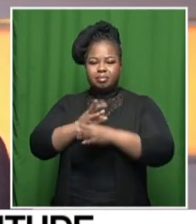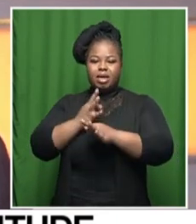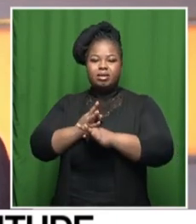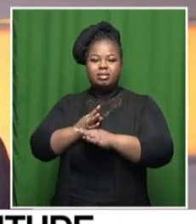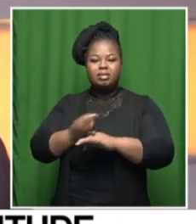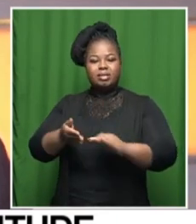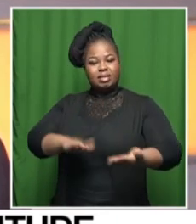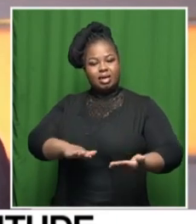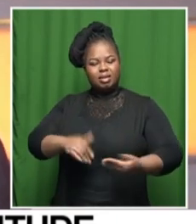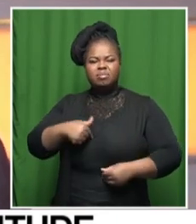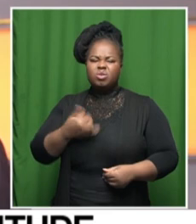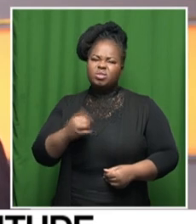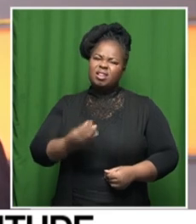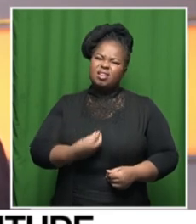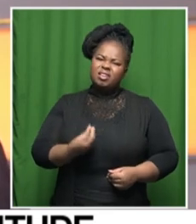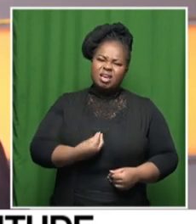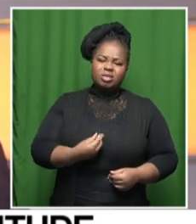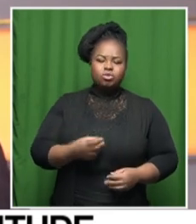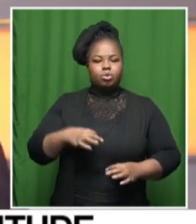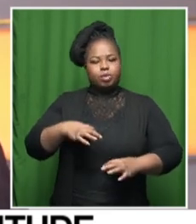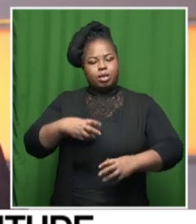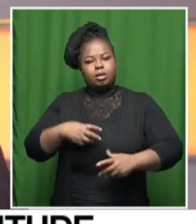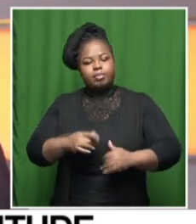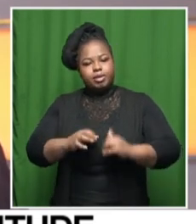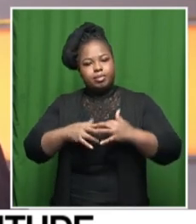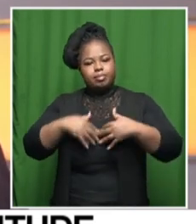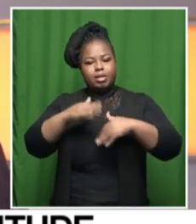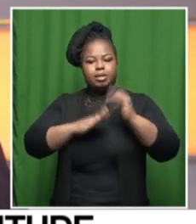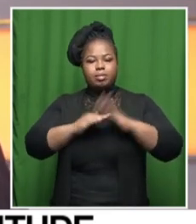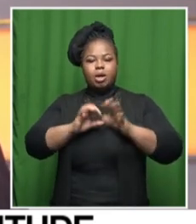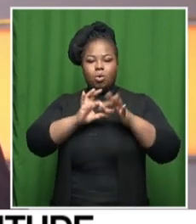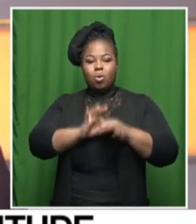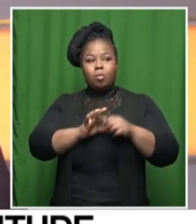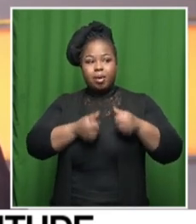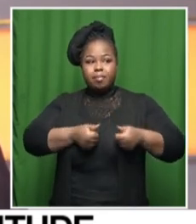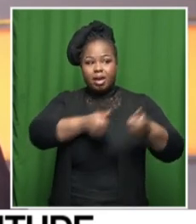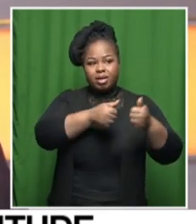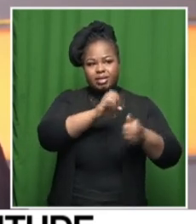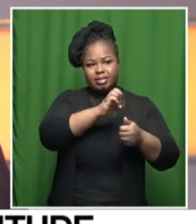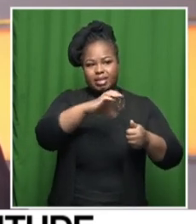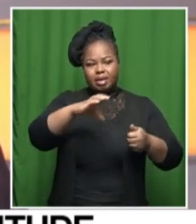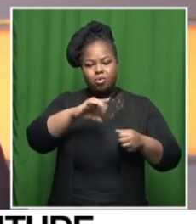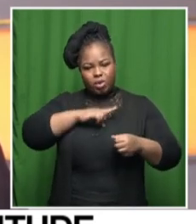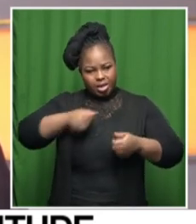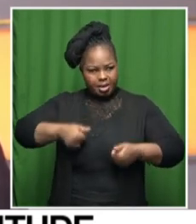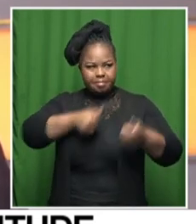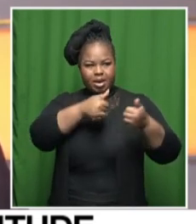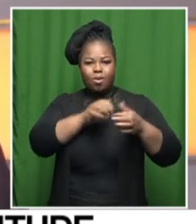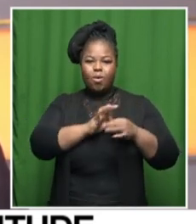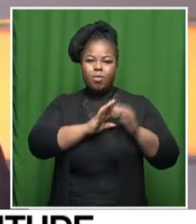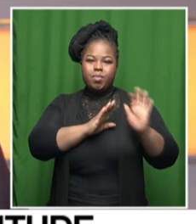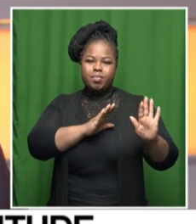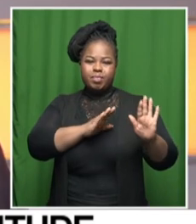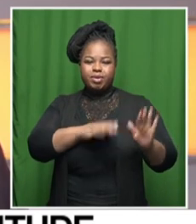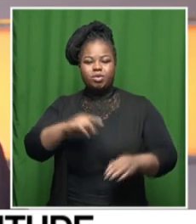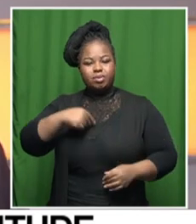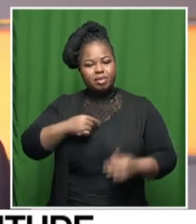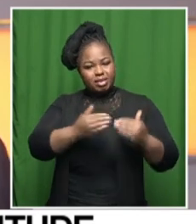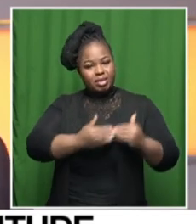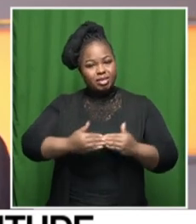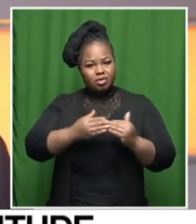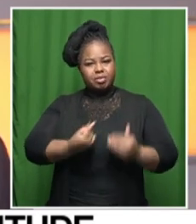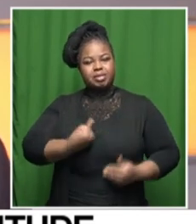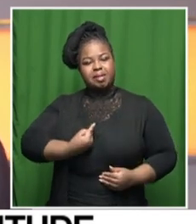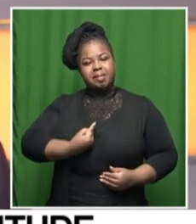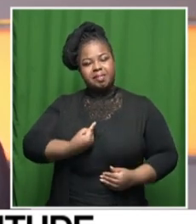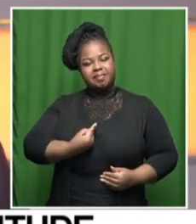died when I was still young, so I had to rebuild my home back in the Eastern Cape so I can have something that I can go back to. Mm. I had to take care of